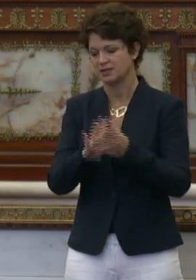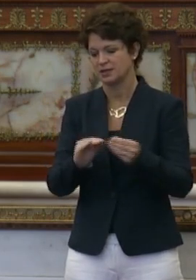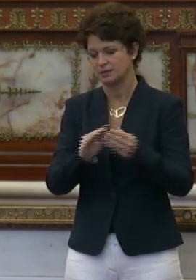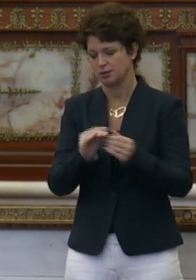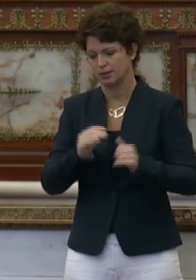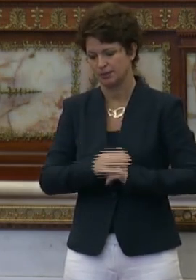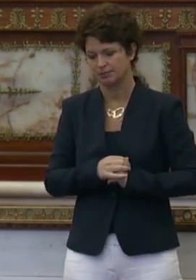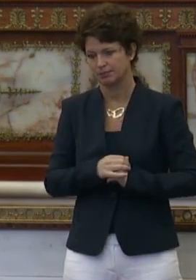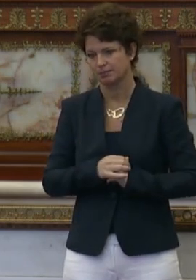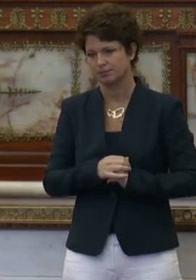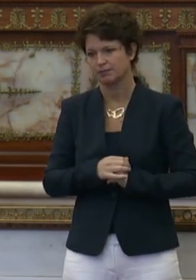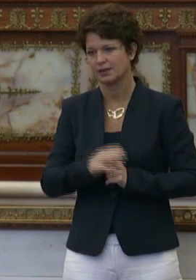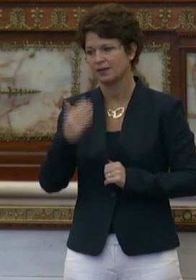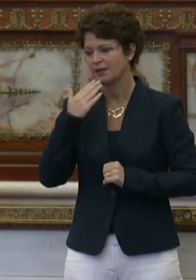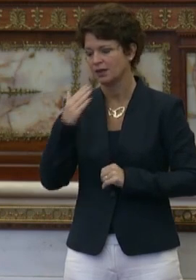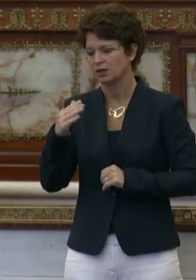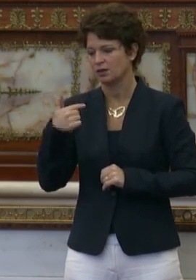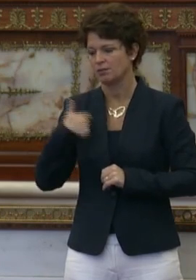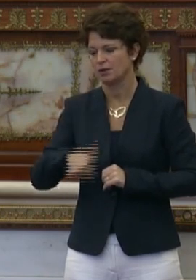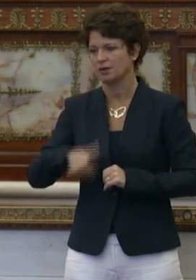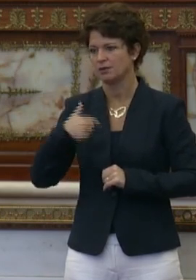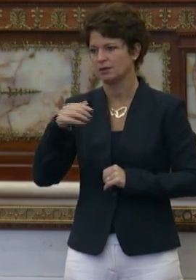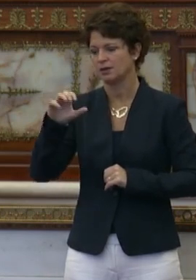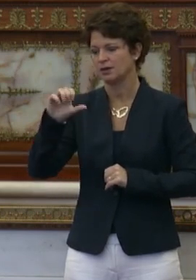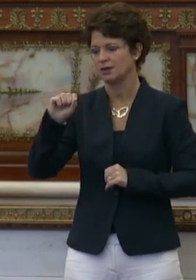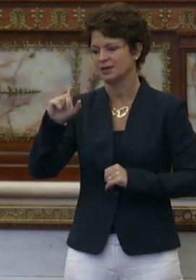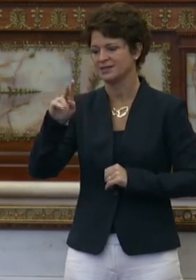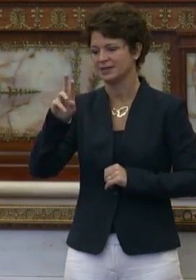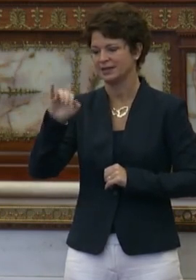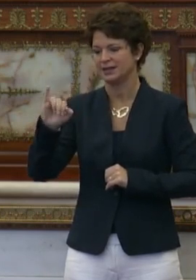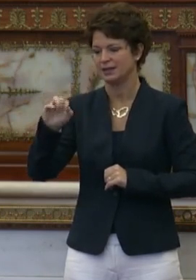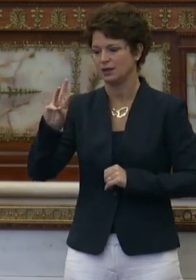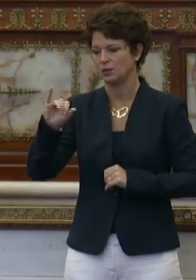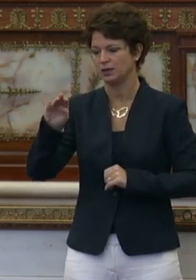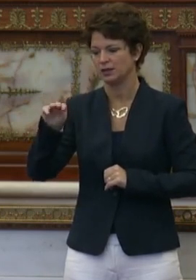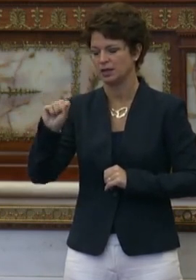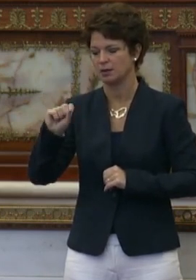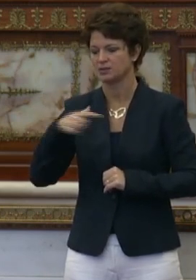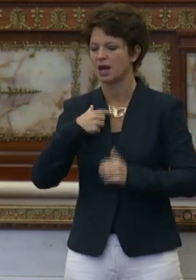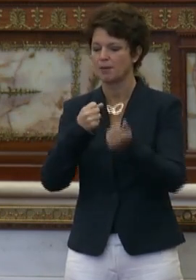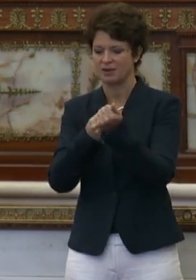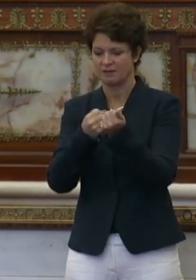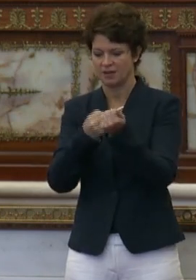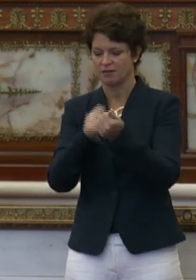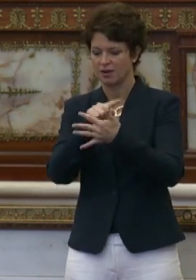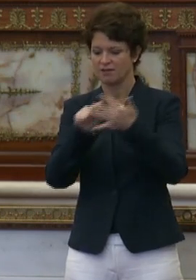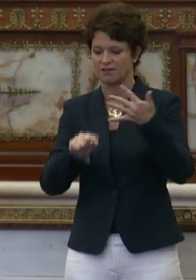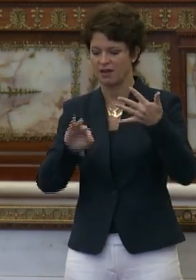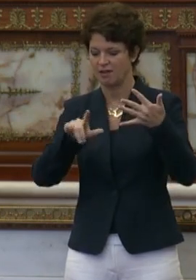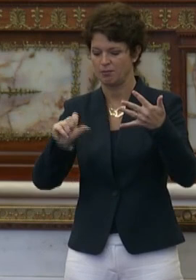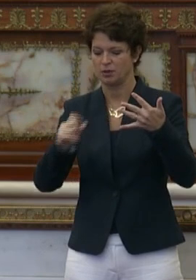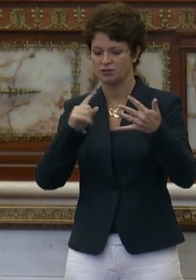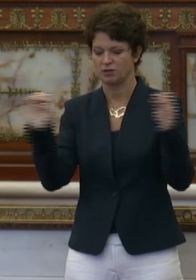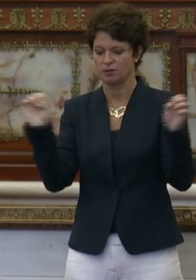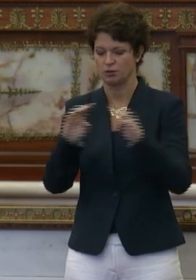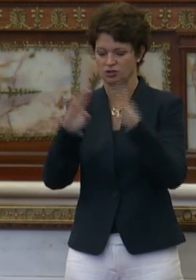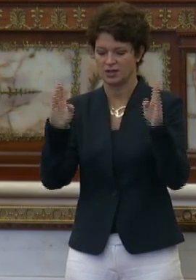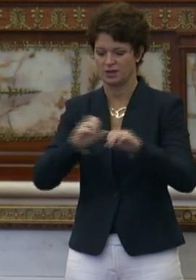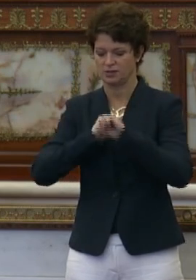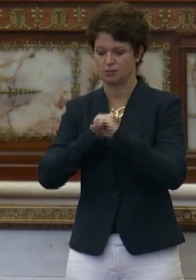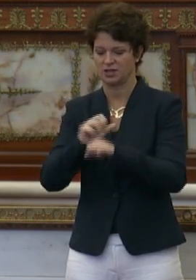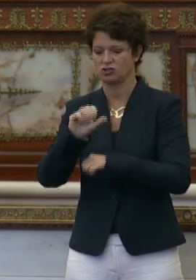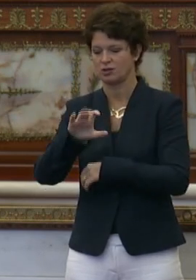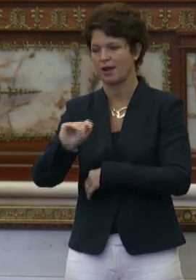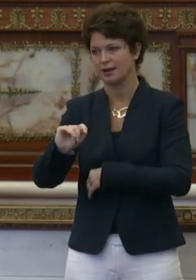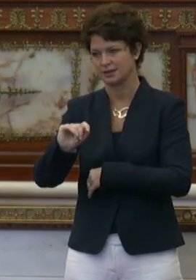testimony. Thank you. My name is Delaney Williams. I'm speaking in favor of the five bills of the Emergency Housing Protection